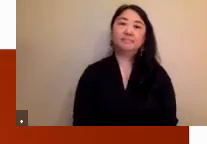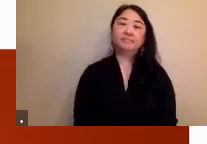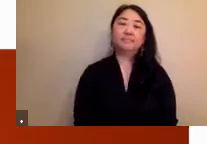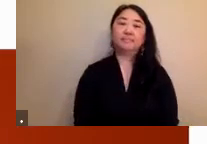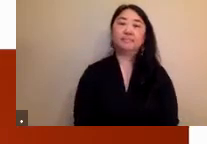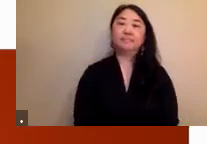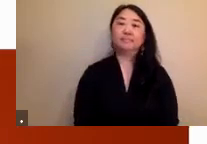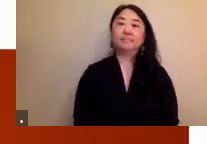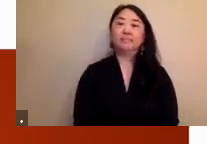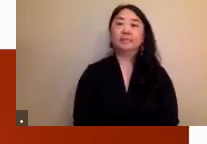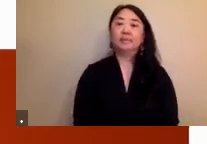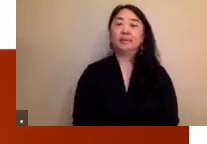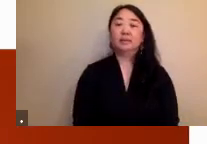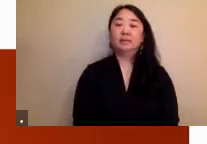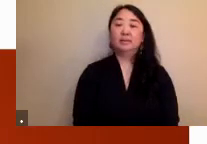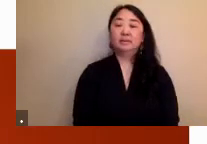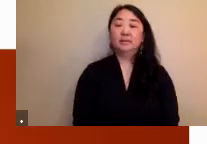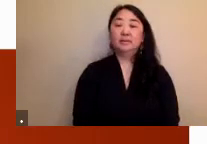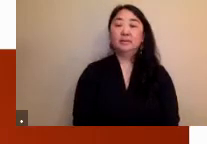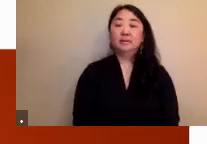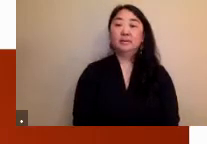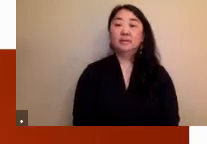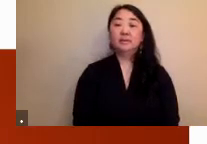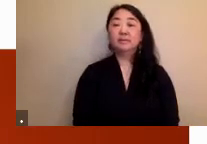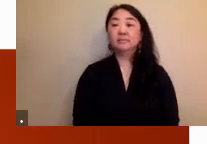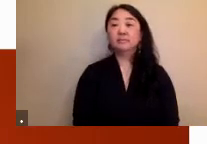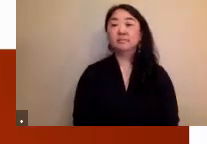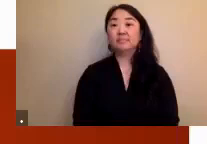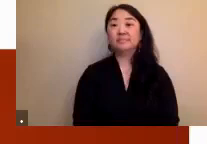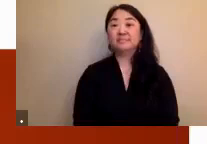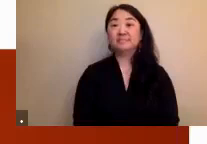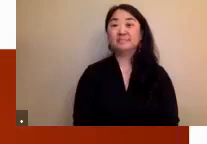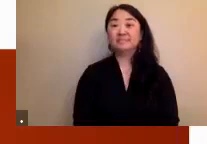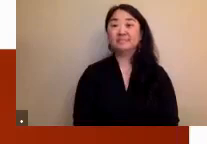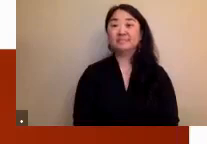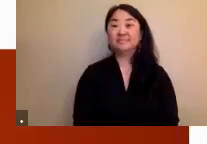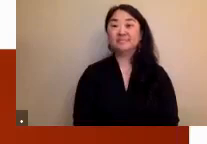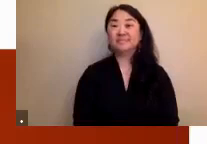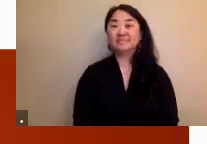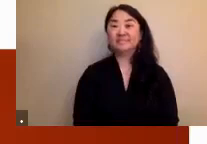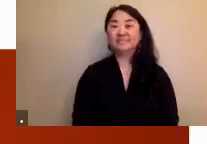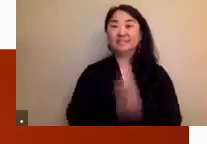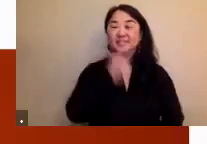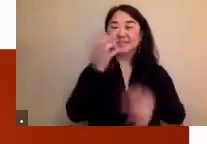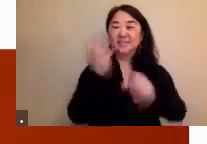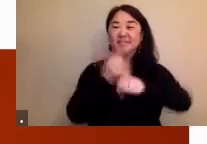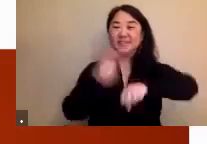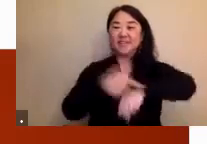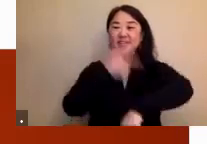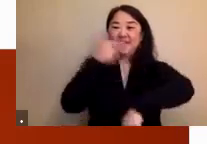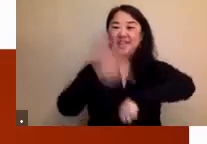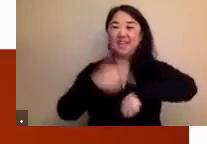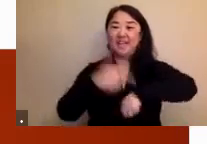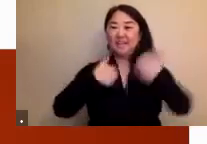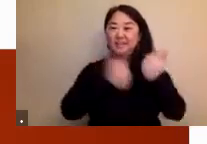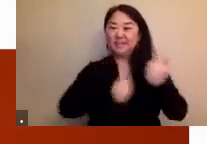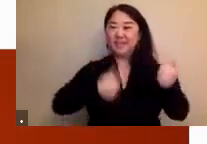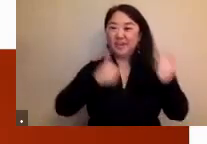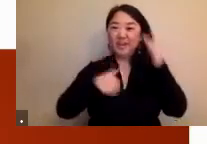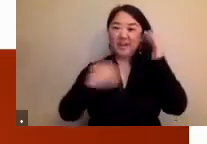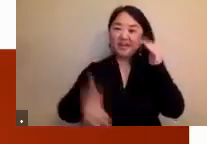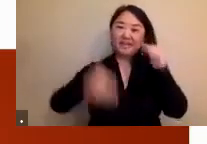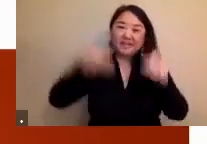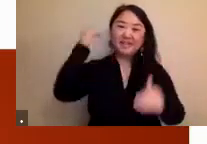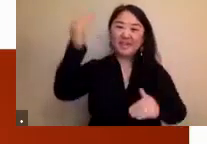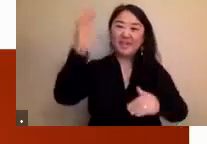So just to give you, I'm finishing up here. It's not going to take me very long, and I apologize for going over, but I did want